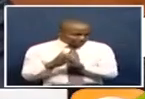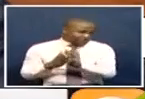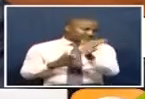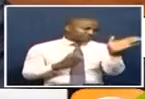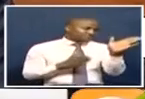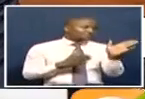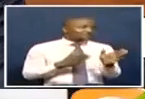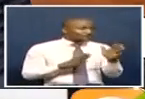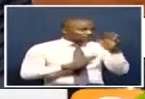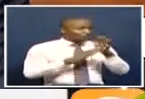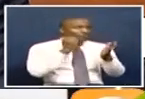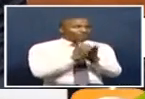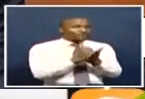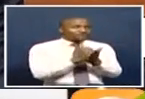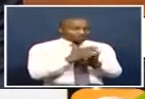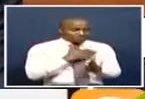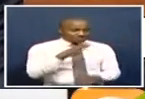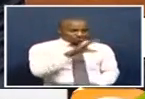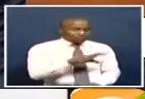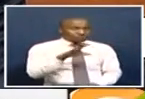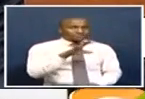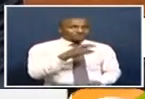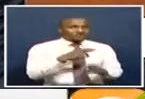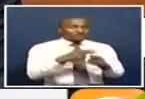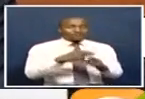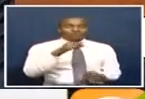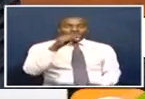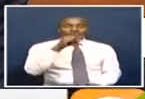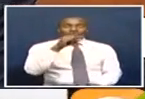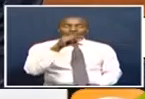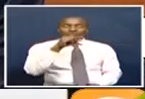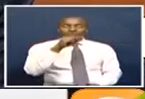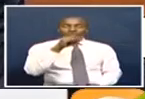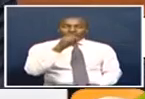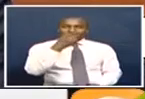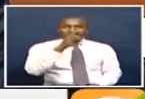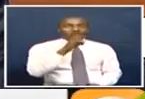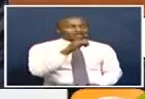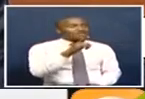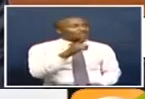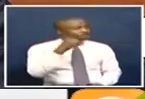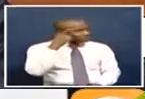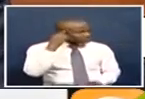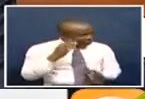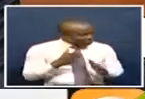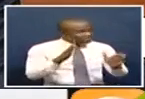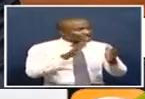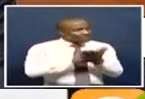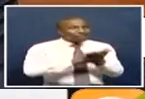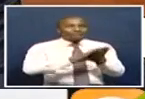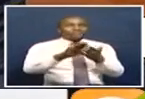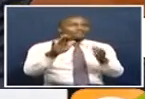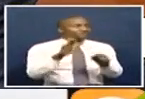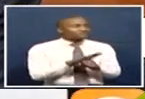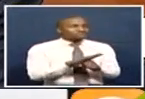the headquarters of my constituents or division called Huisero. This guy called Oparanya has tarmacked it. The whole thing? The whole thing. And